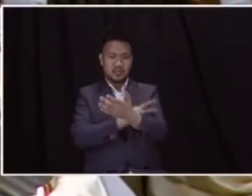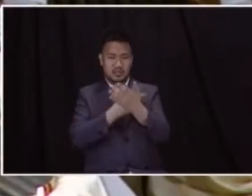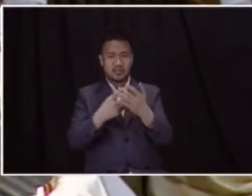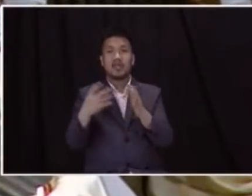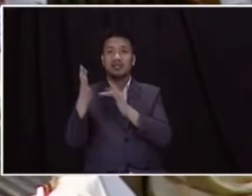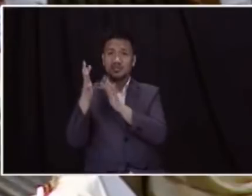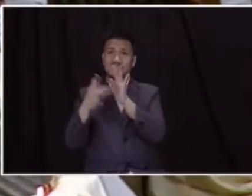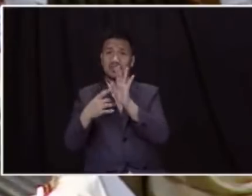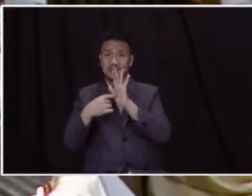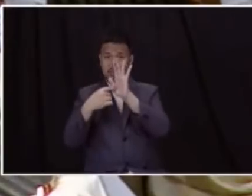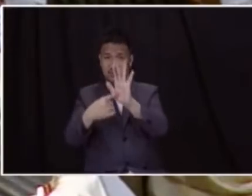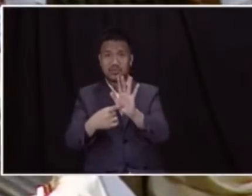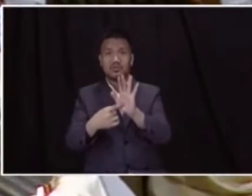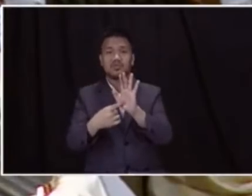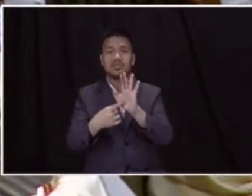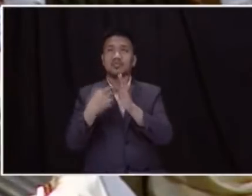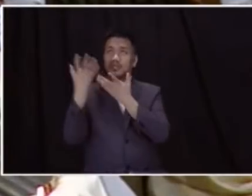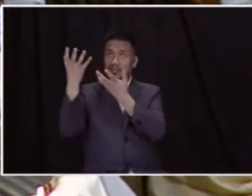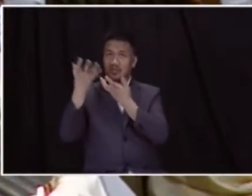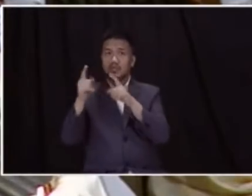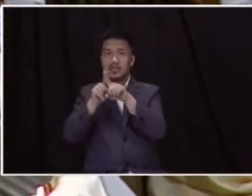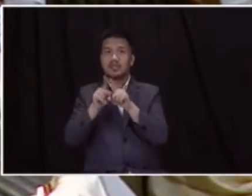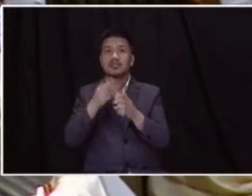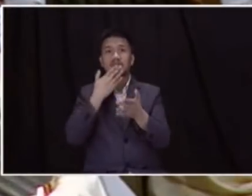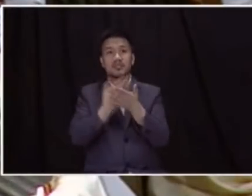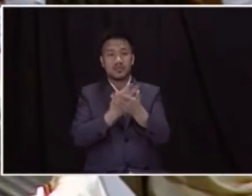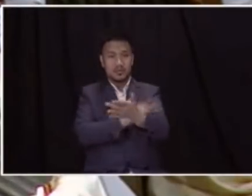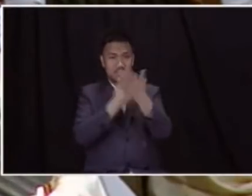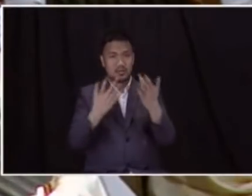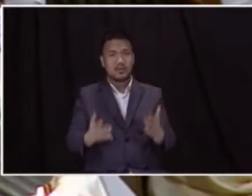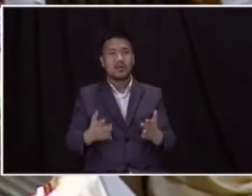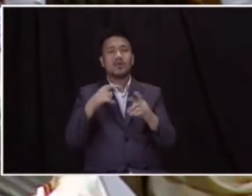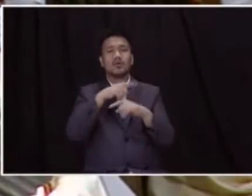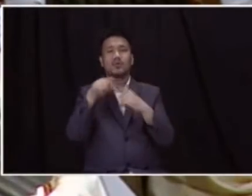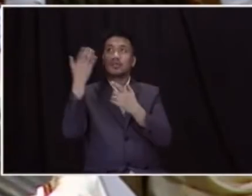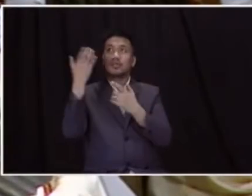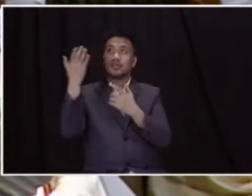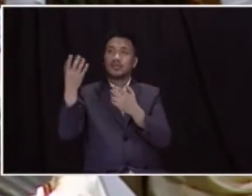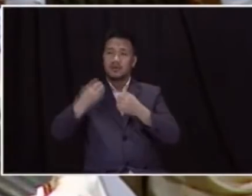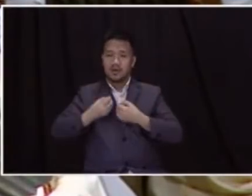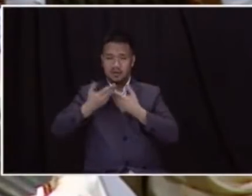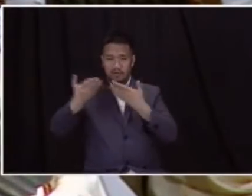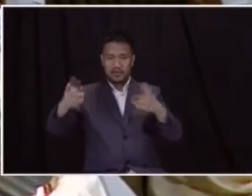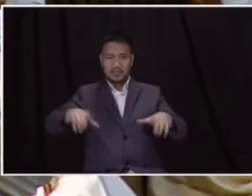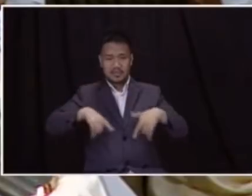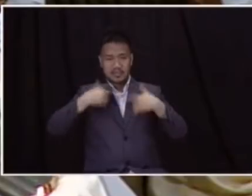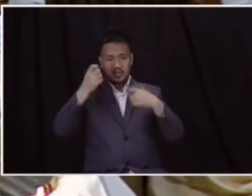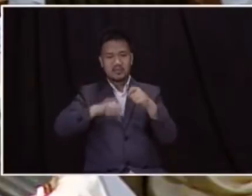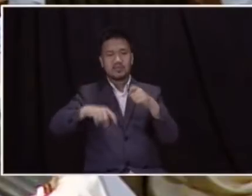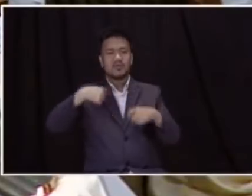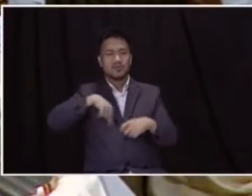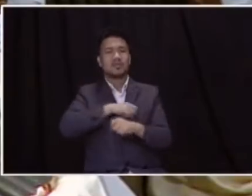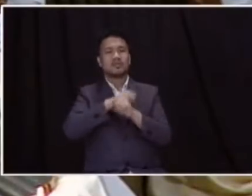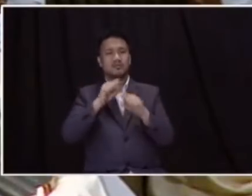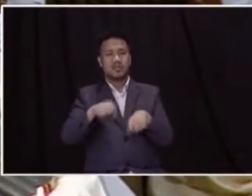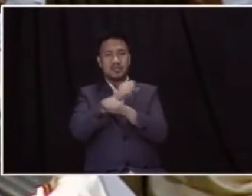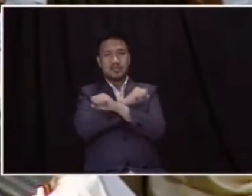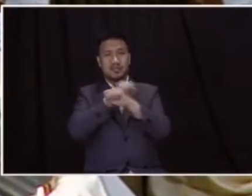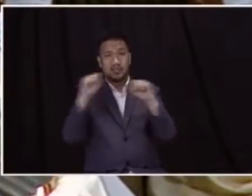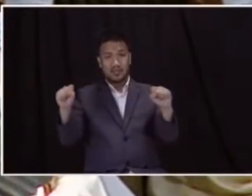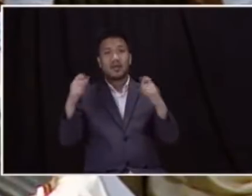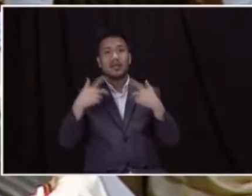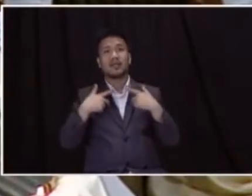will as our good shepherd when he laid down his life for us, that we may be saved and